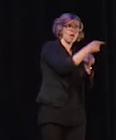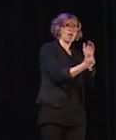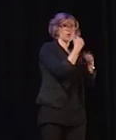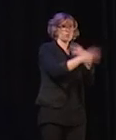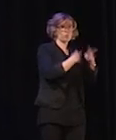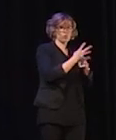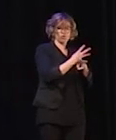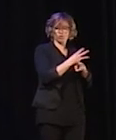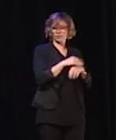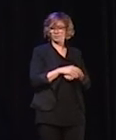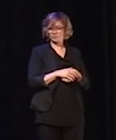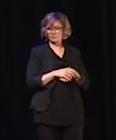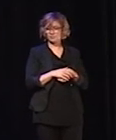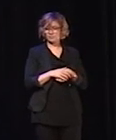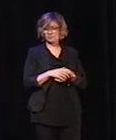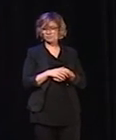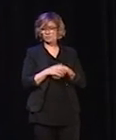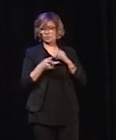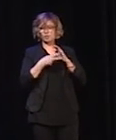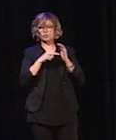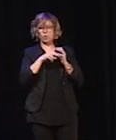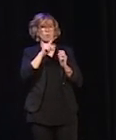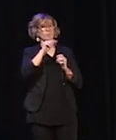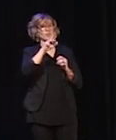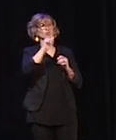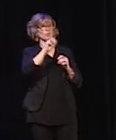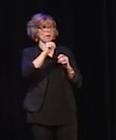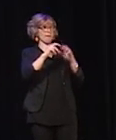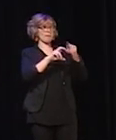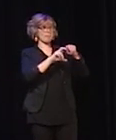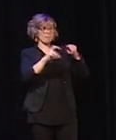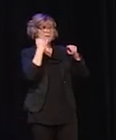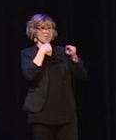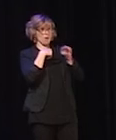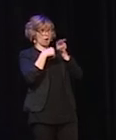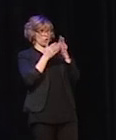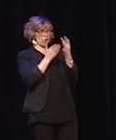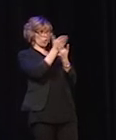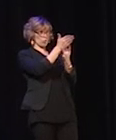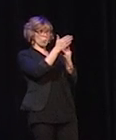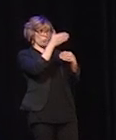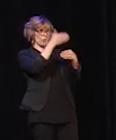So in the tram scene, if you're looking through the front or the back windows, spoiler alert, I guess, but